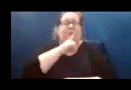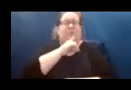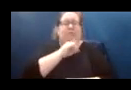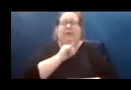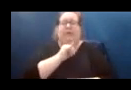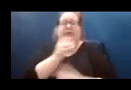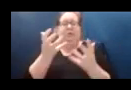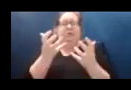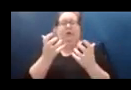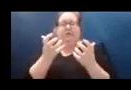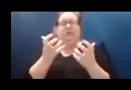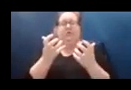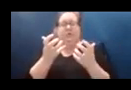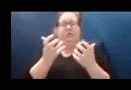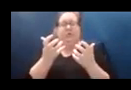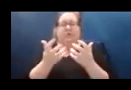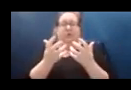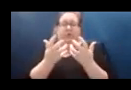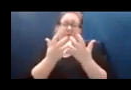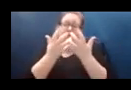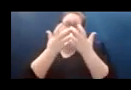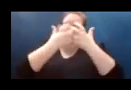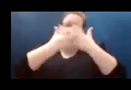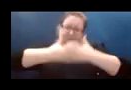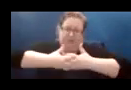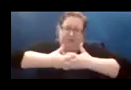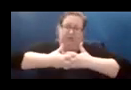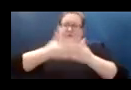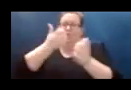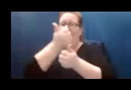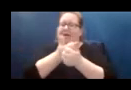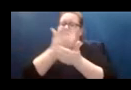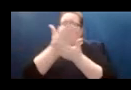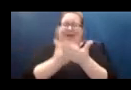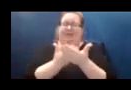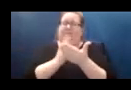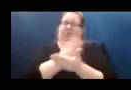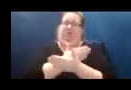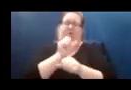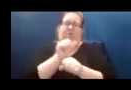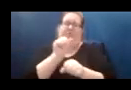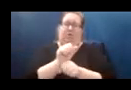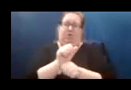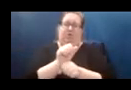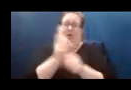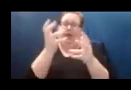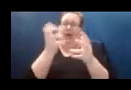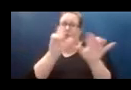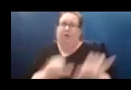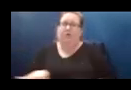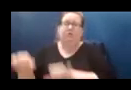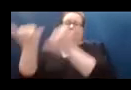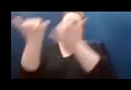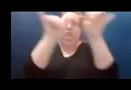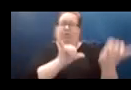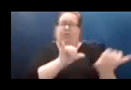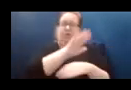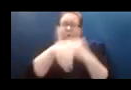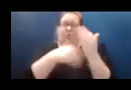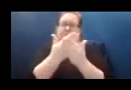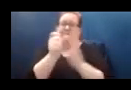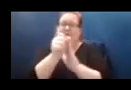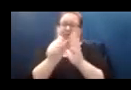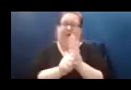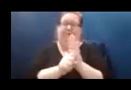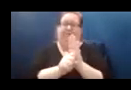want to build into every aspect of our work. It's something that we want to emulate statewide, and it's